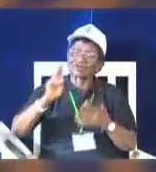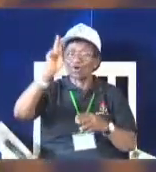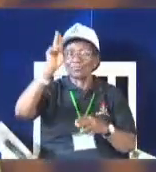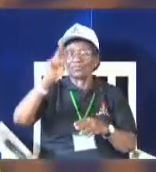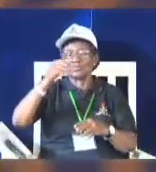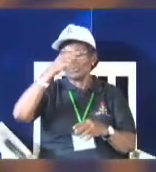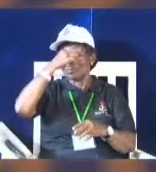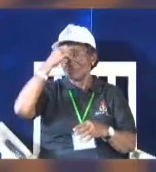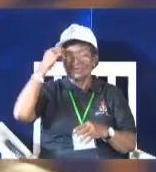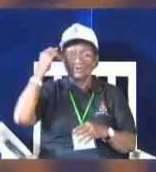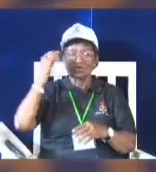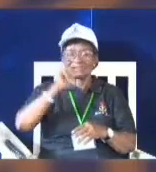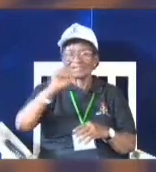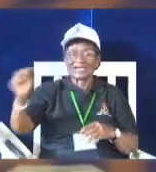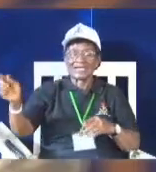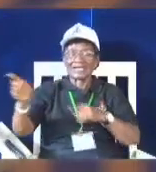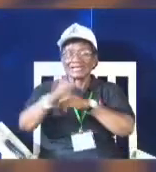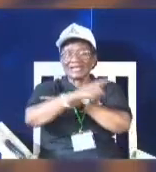Because again,